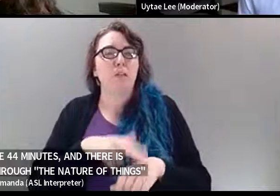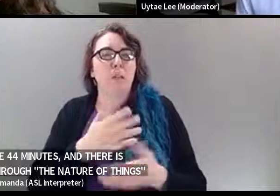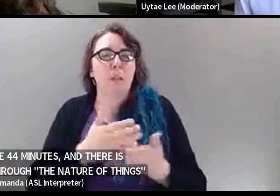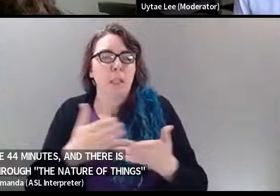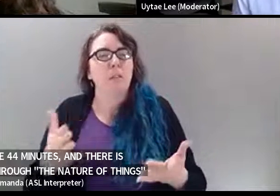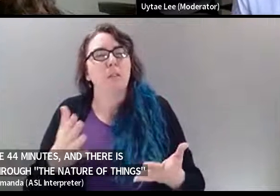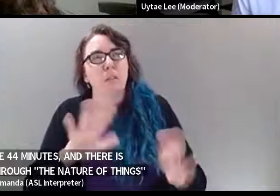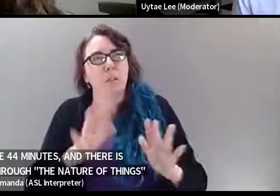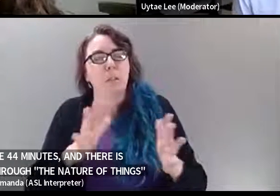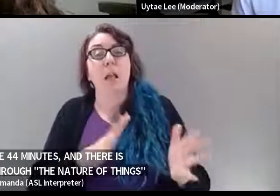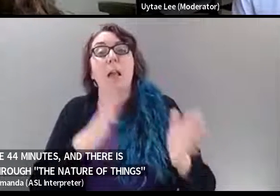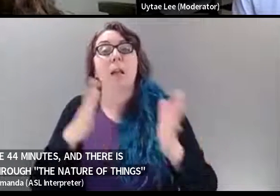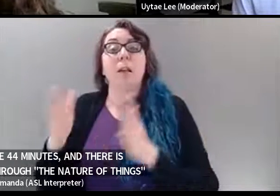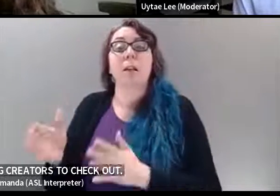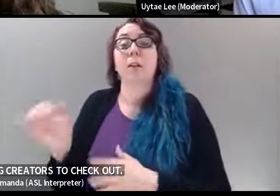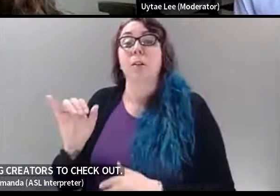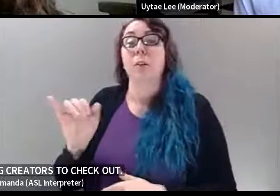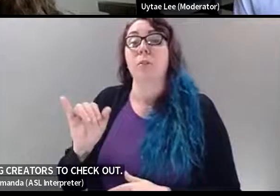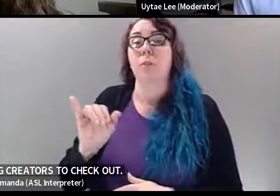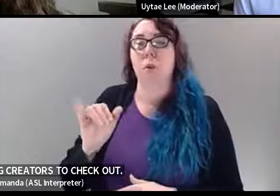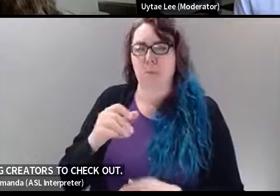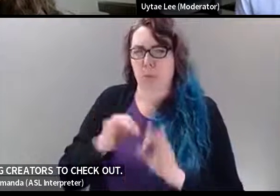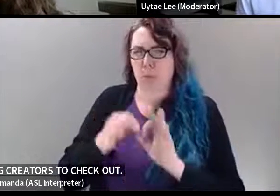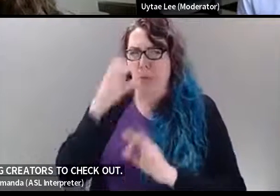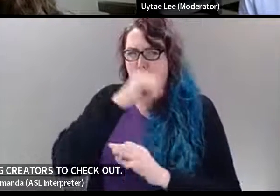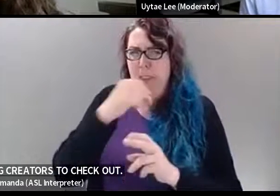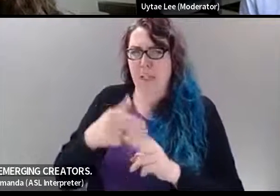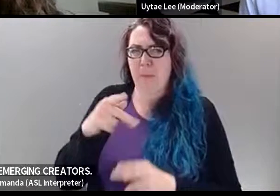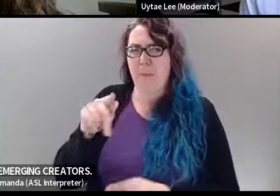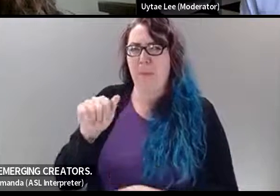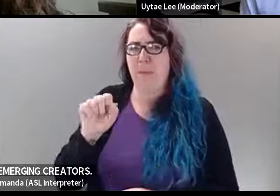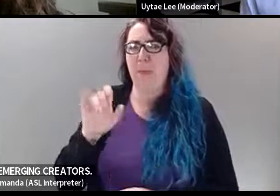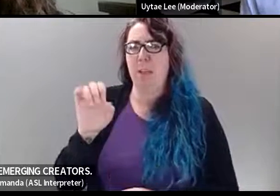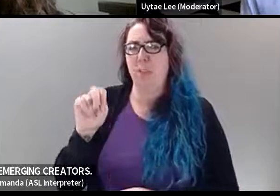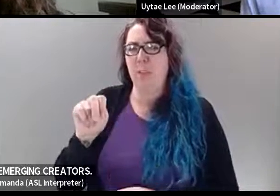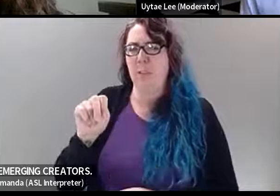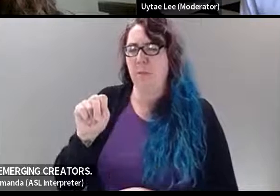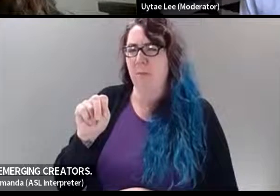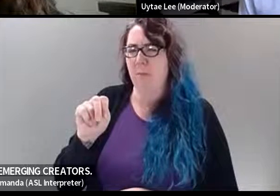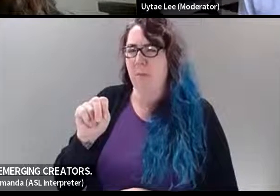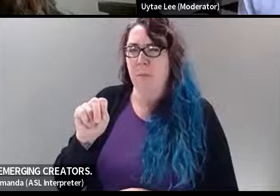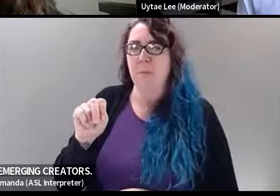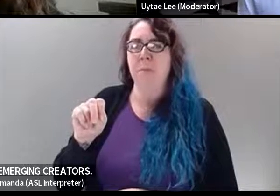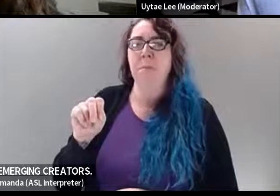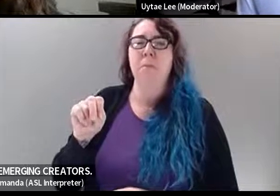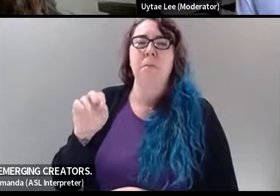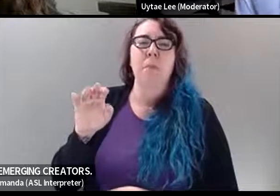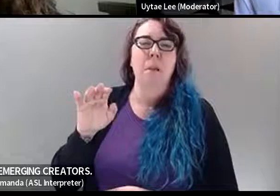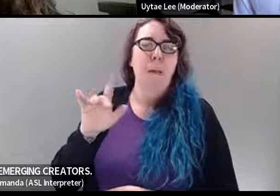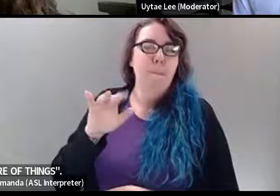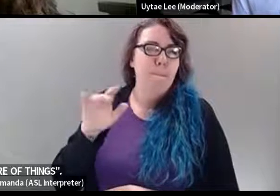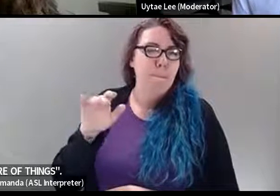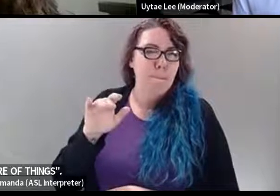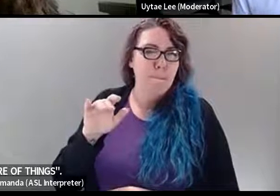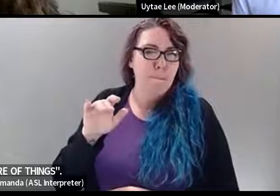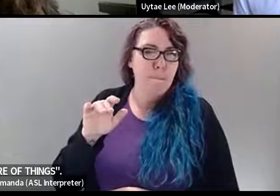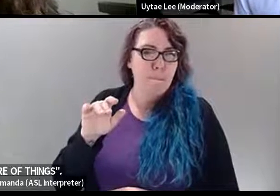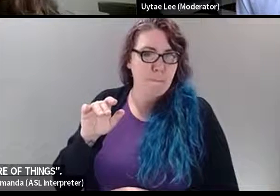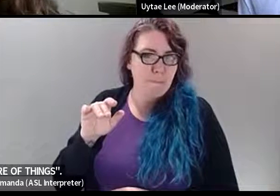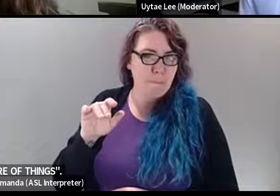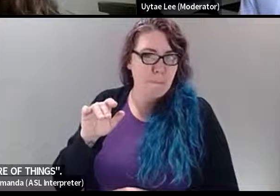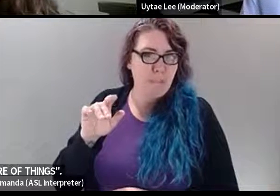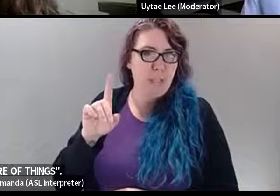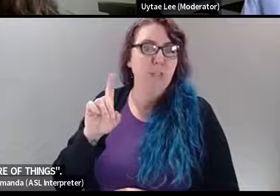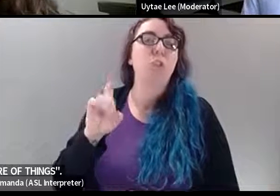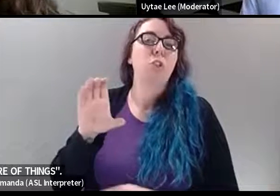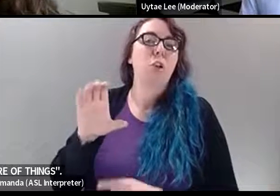then The Passionate Eye is also 44 minutes. And Doc Channel is for our feature length documentaries. So pretty straightforward, 2 44-minute options,